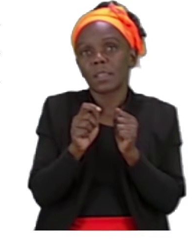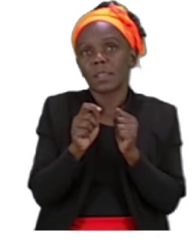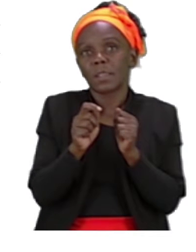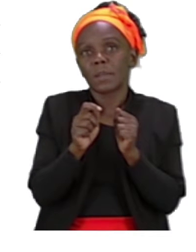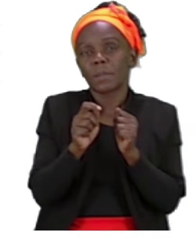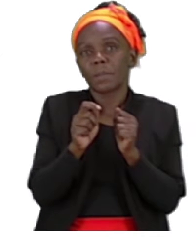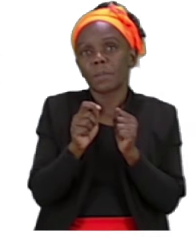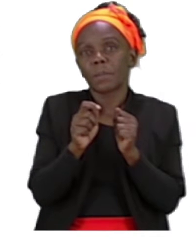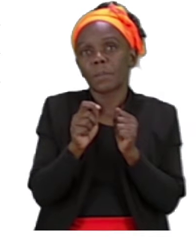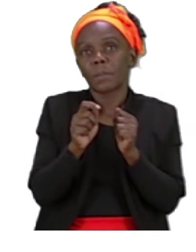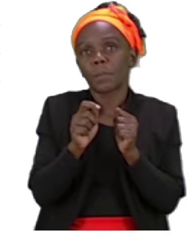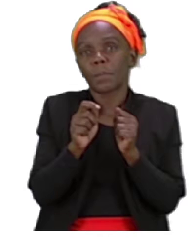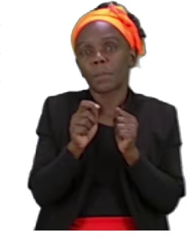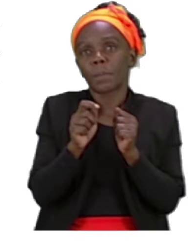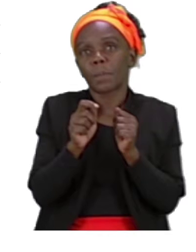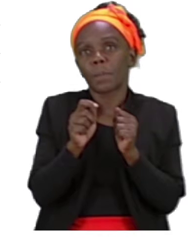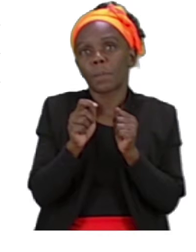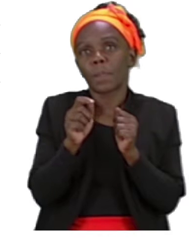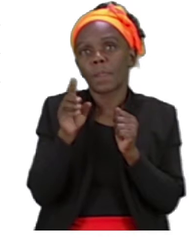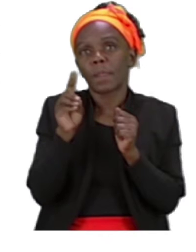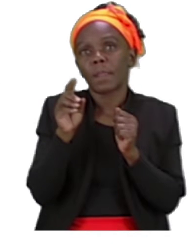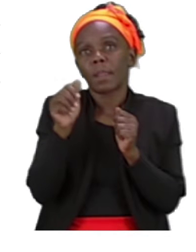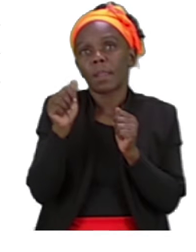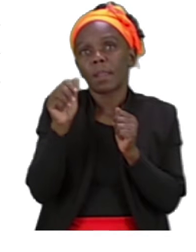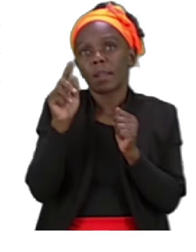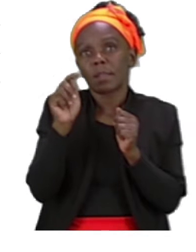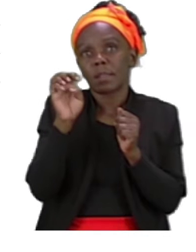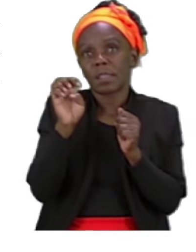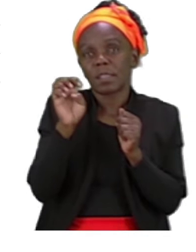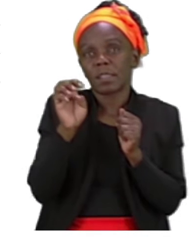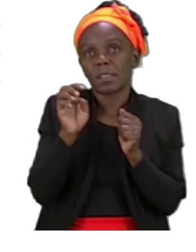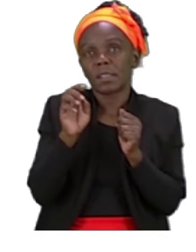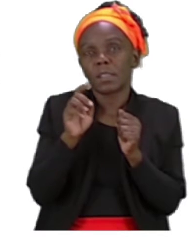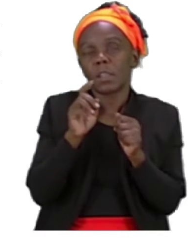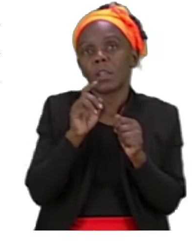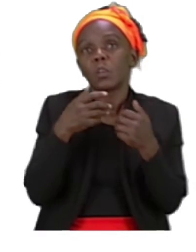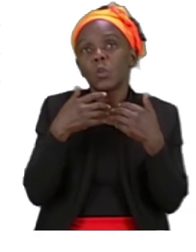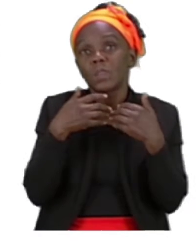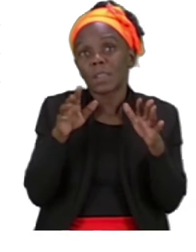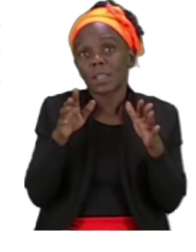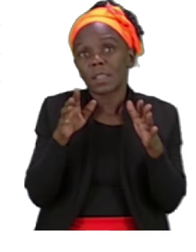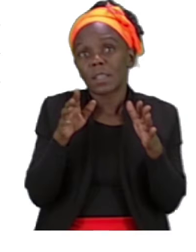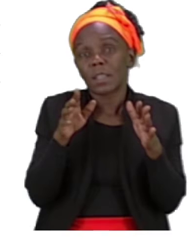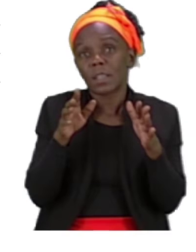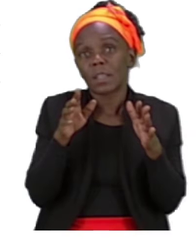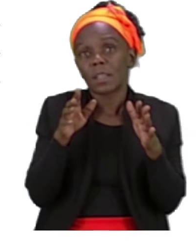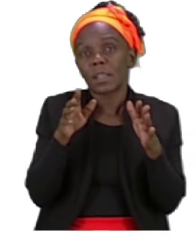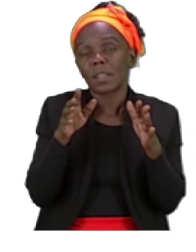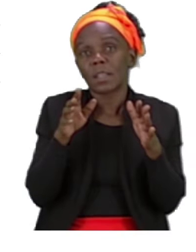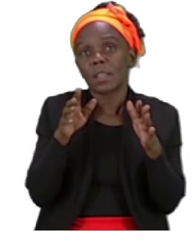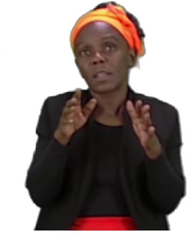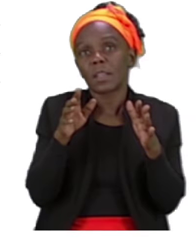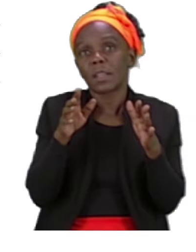day, which means either Monday, Tuesday, all up to Sunday, and then you write